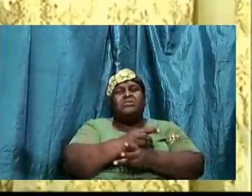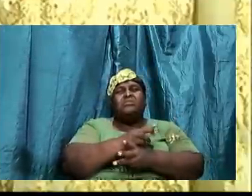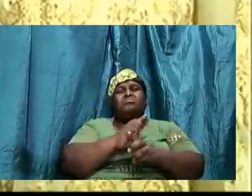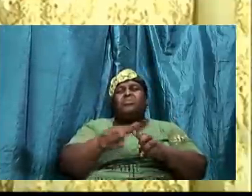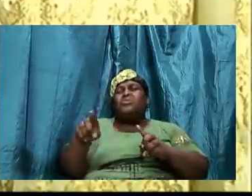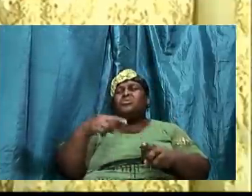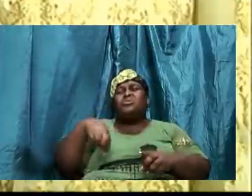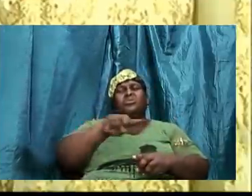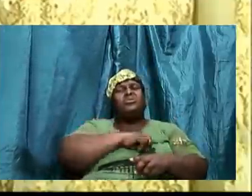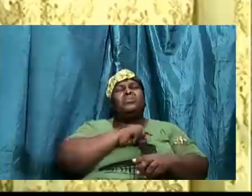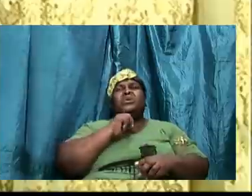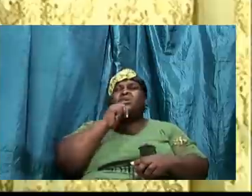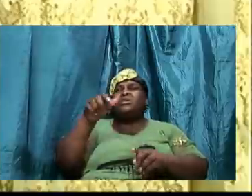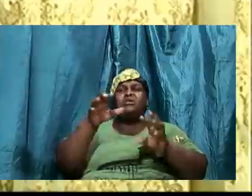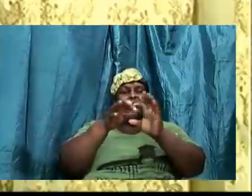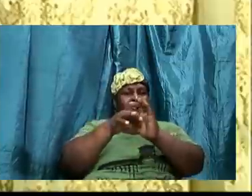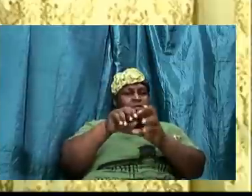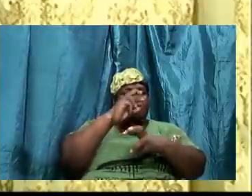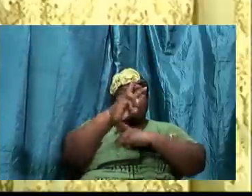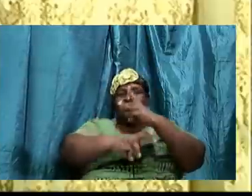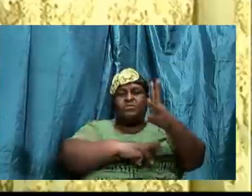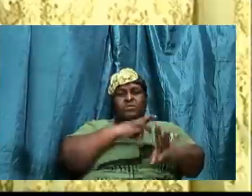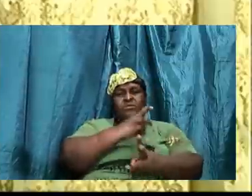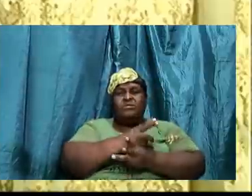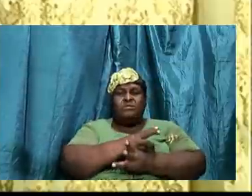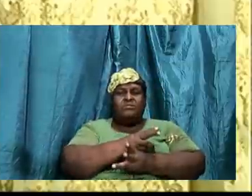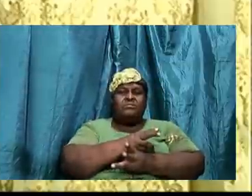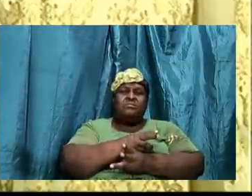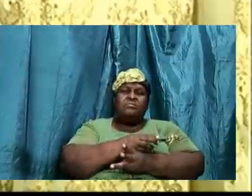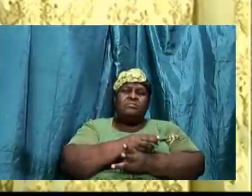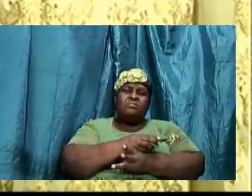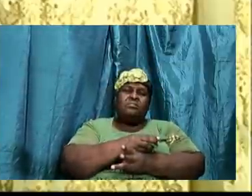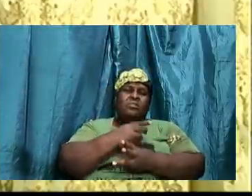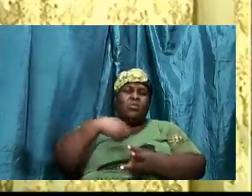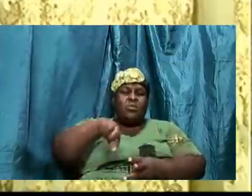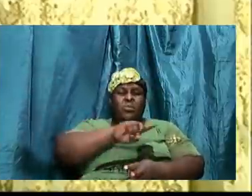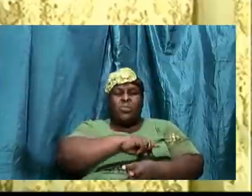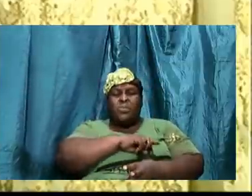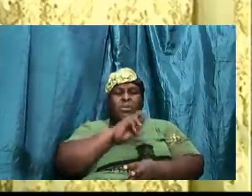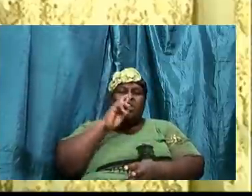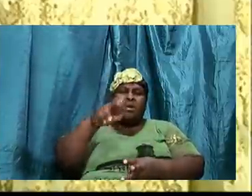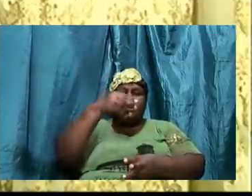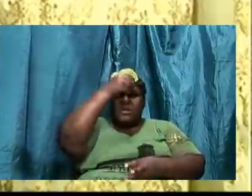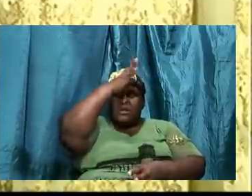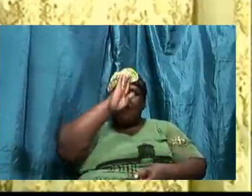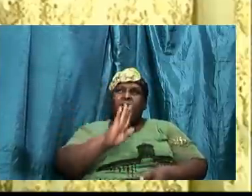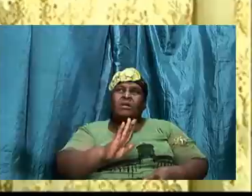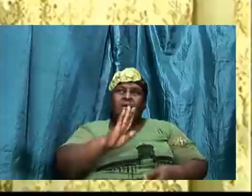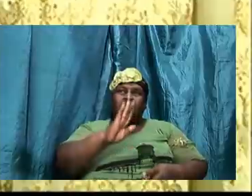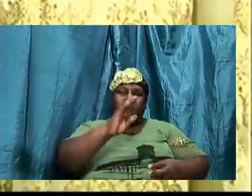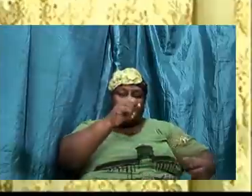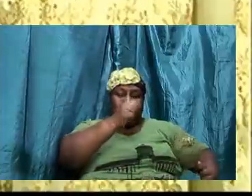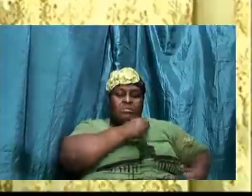but we are not of the world. We are God's ambassadors.